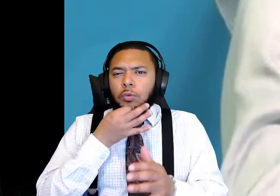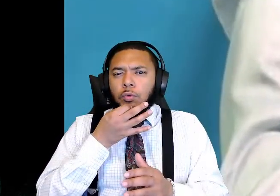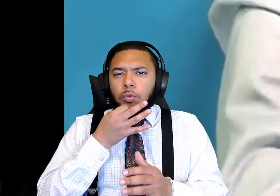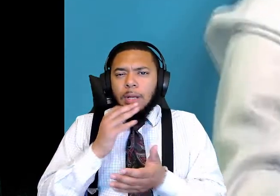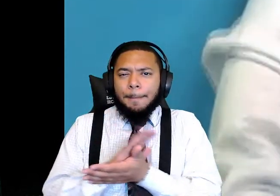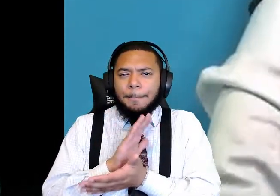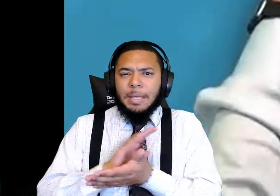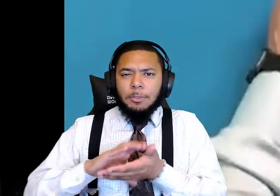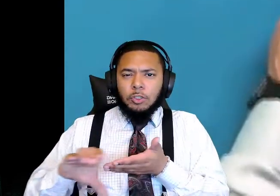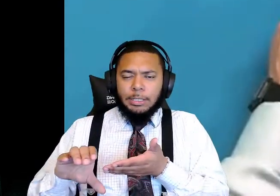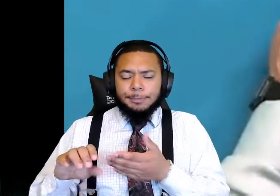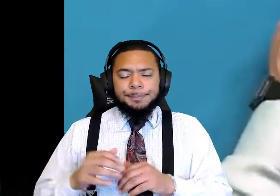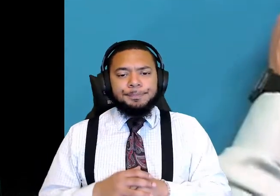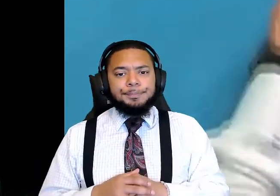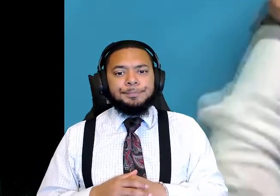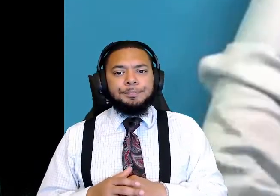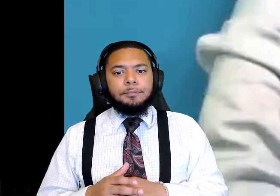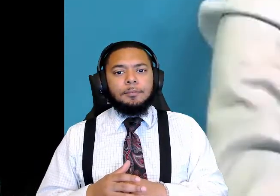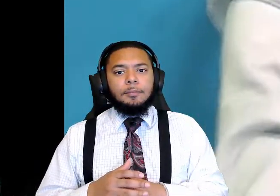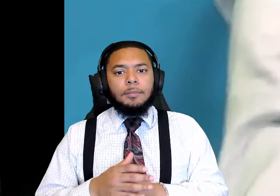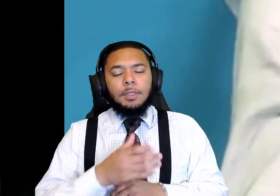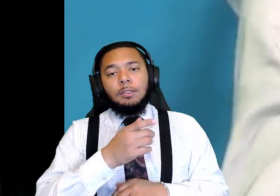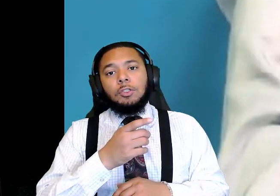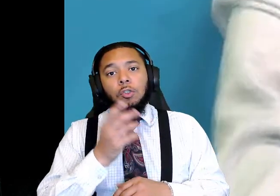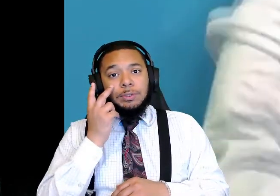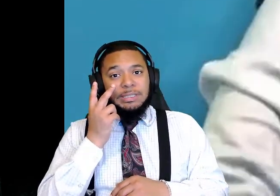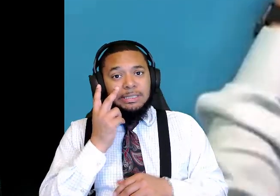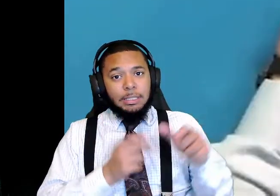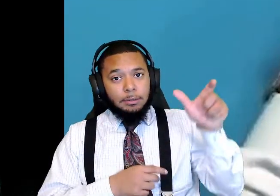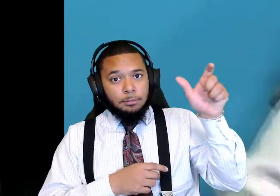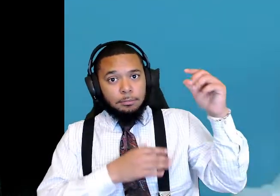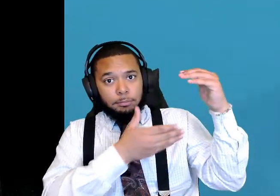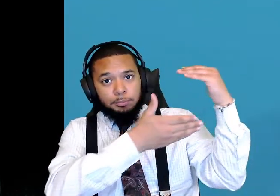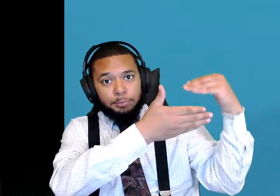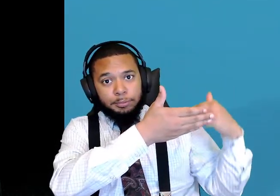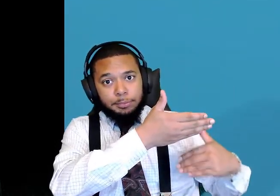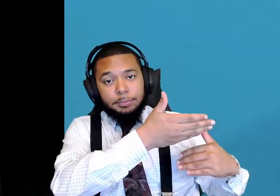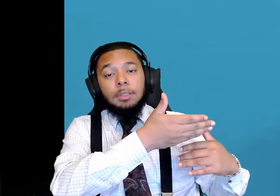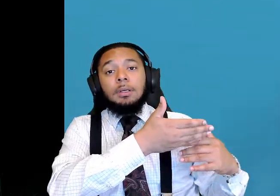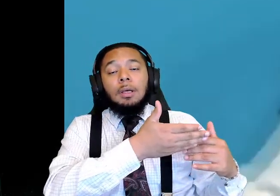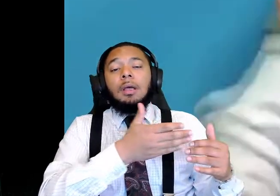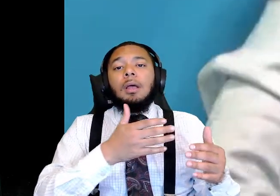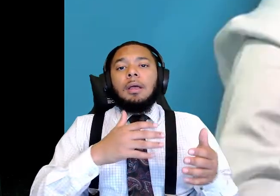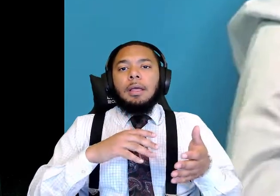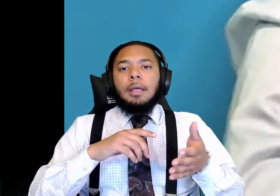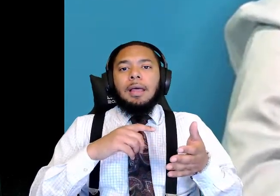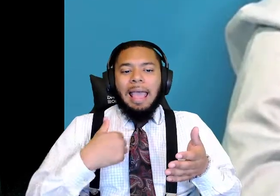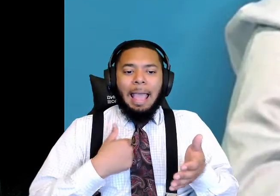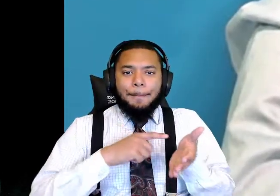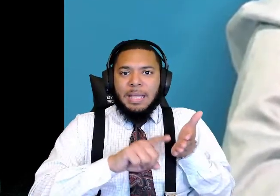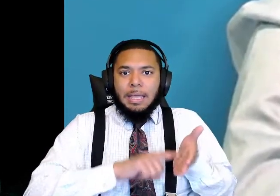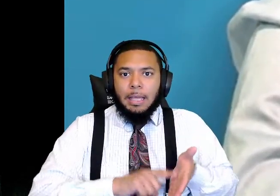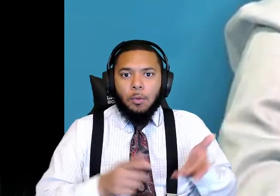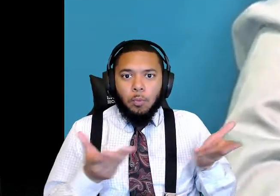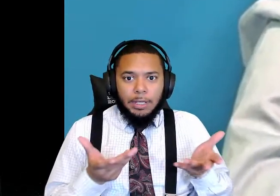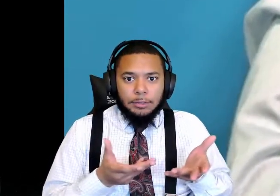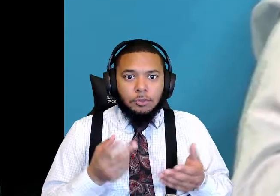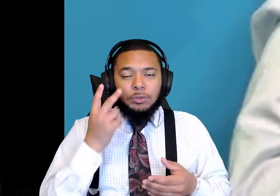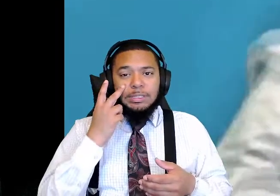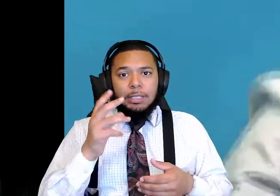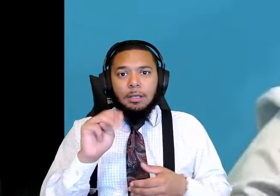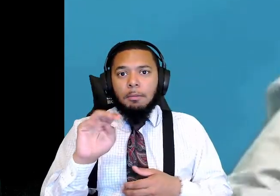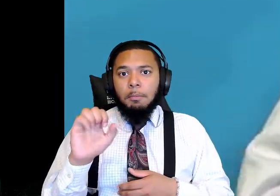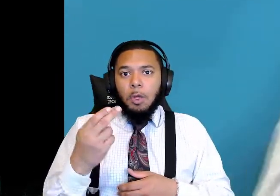the several transactions of payments on my bank statement. And so you can see this is from the 1st